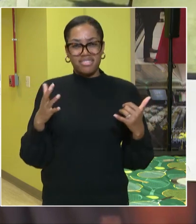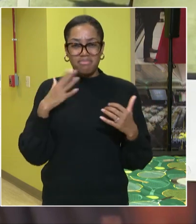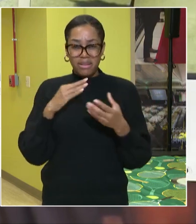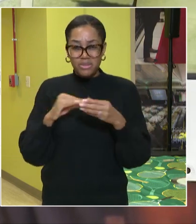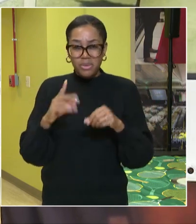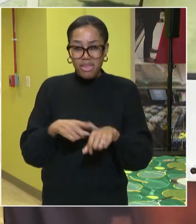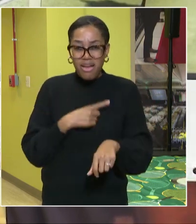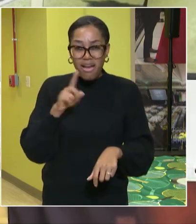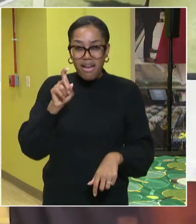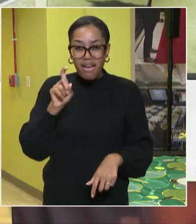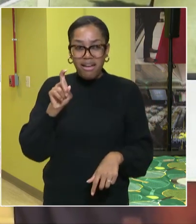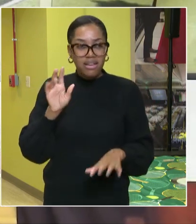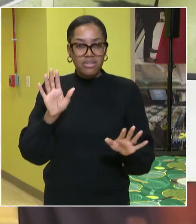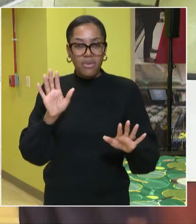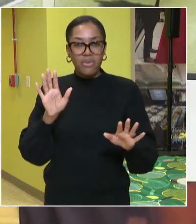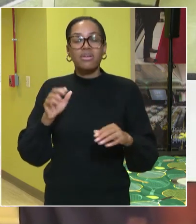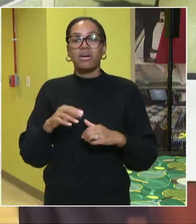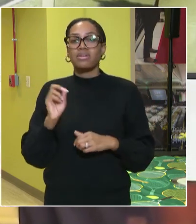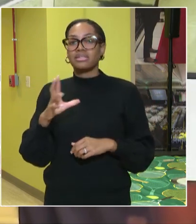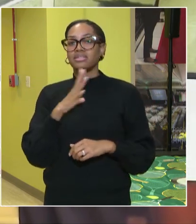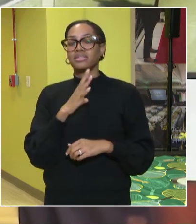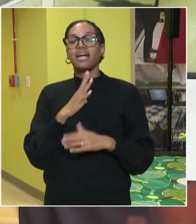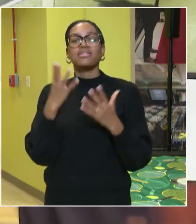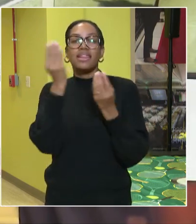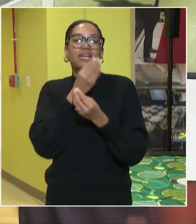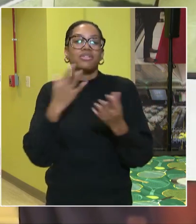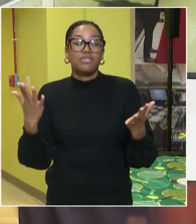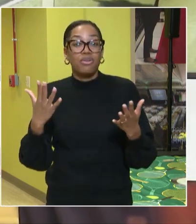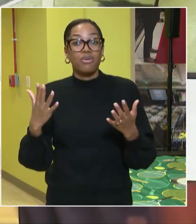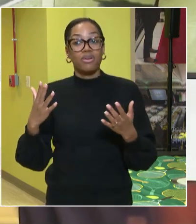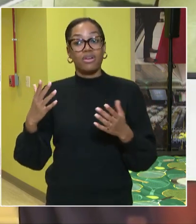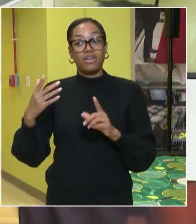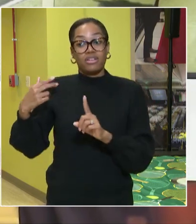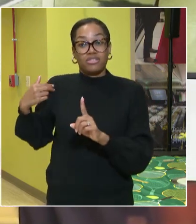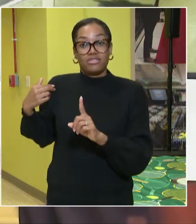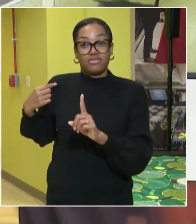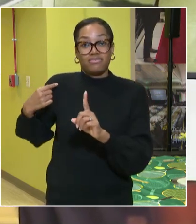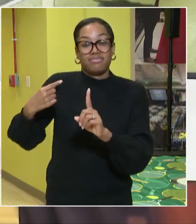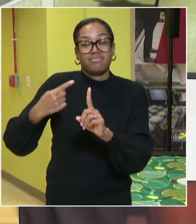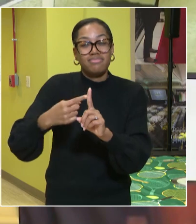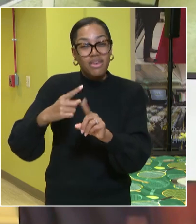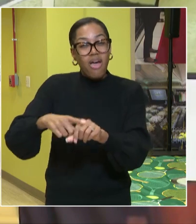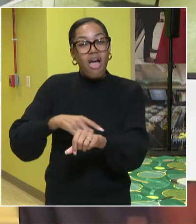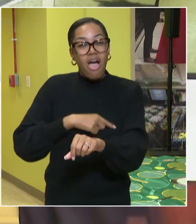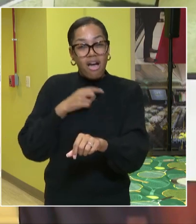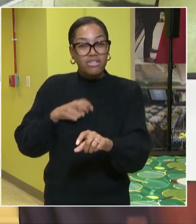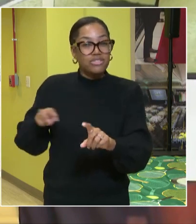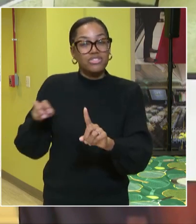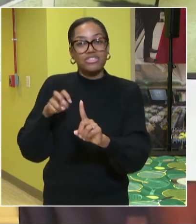long? I just want you to know it's been a long journey. It started, and